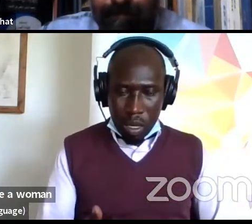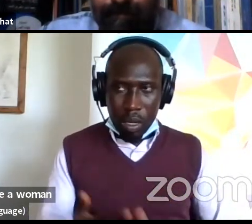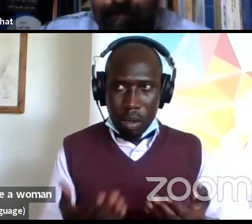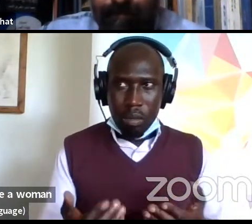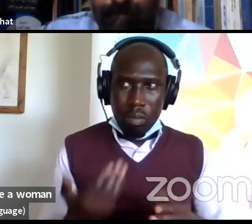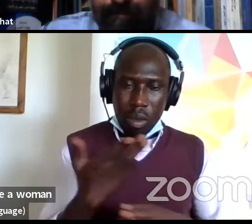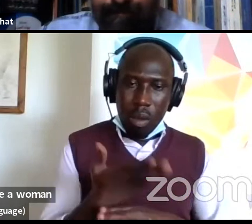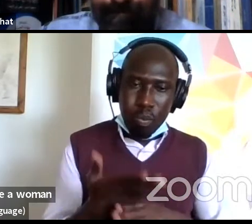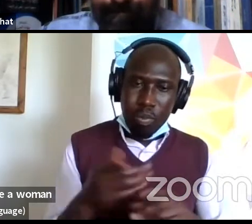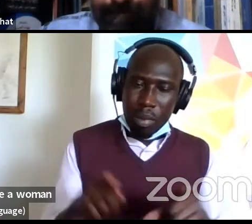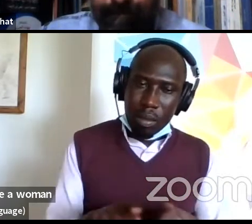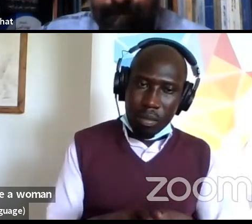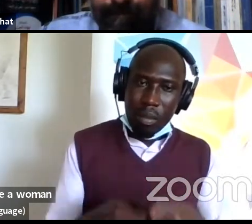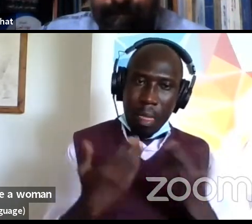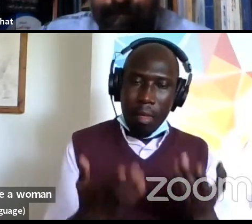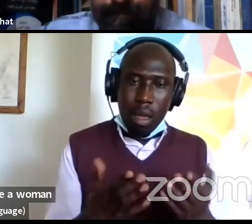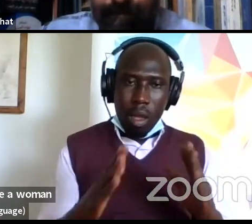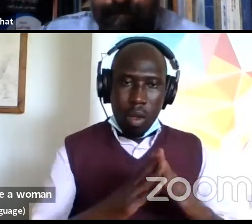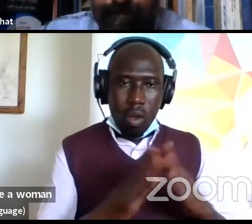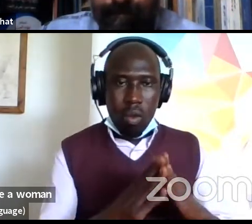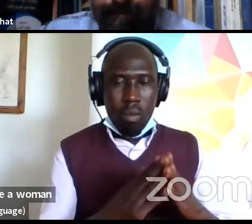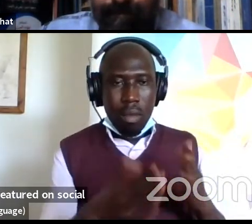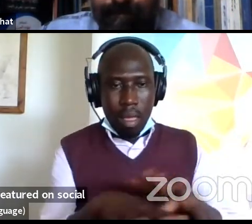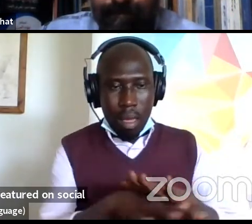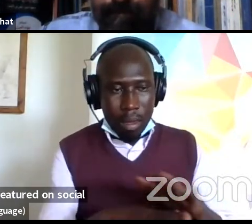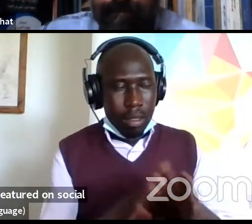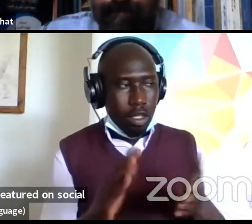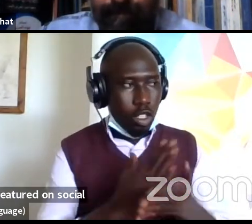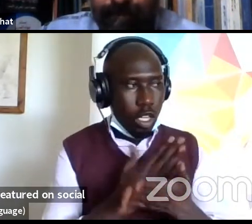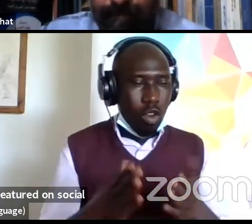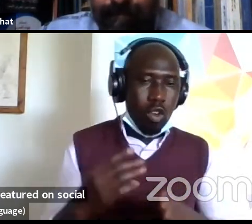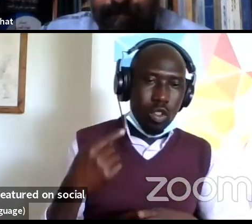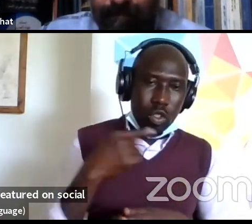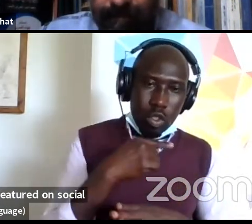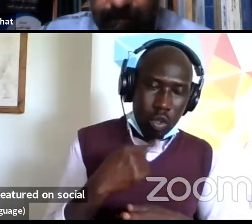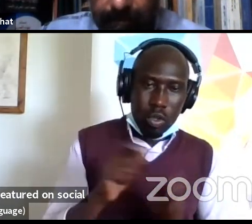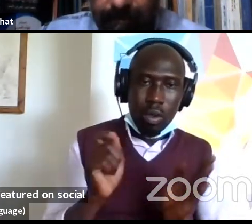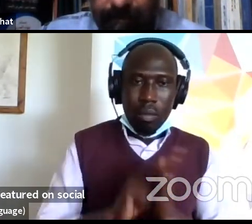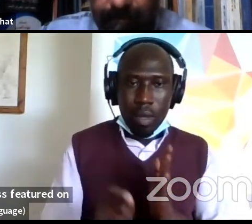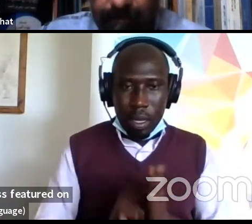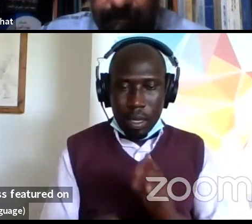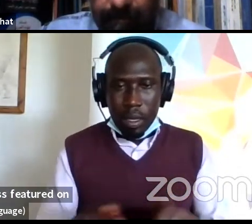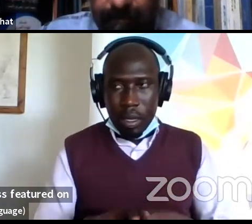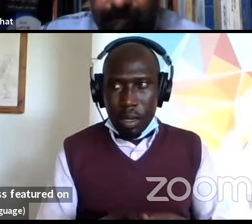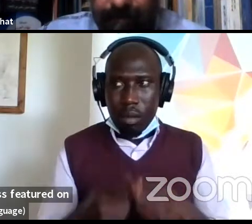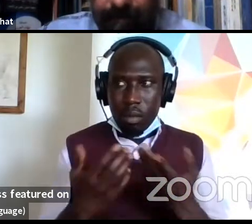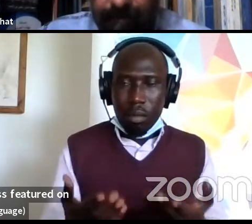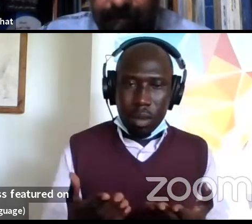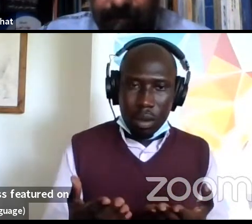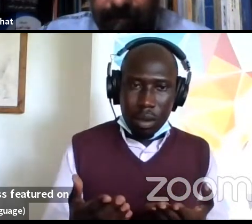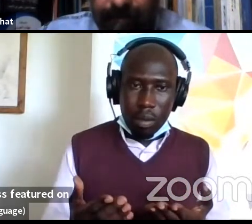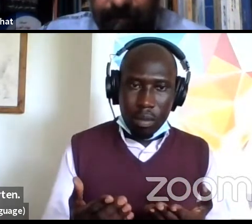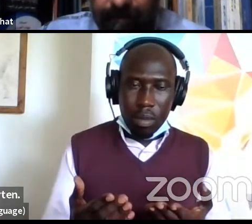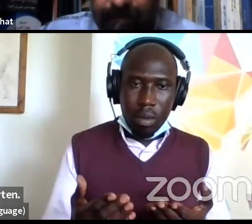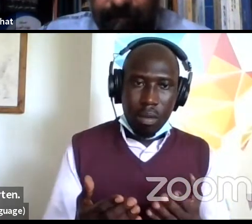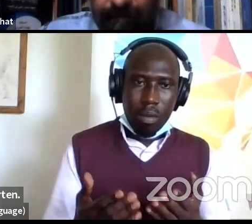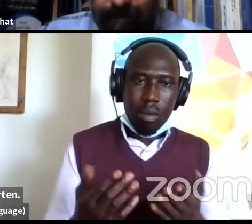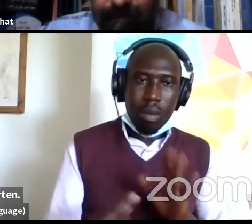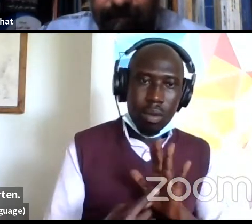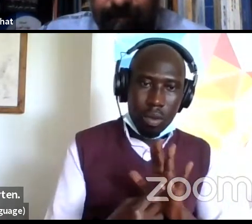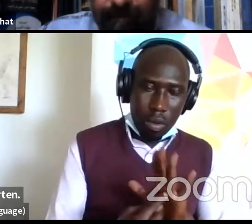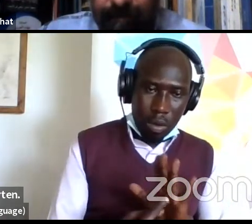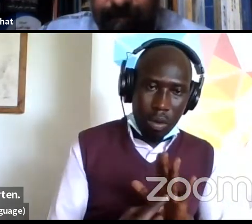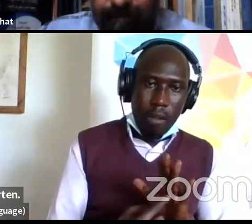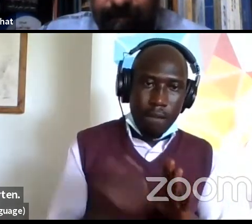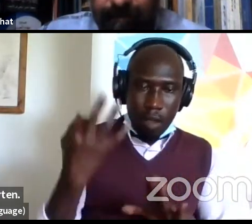having her home address being shared on social media. Her kids' kindergarten address was shared on